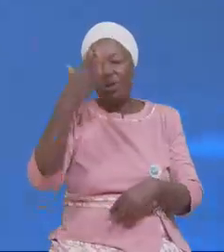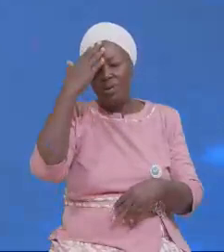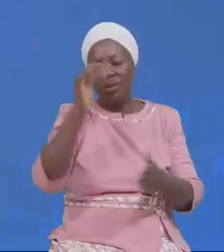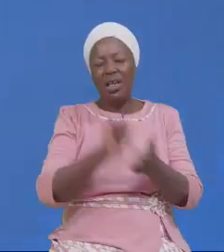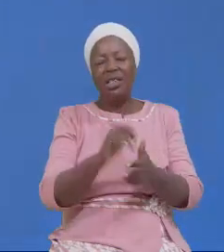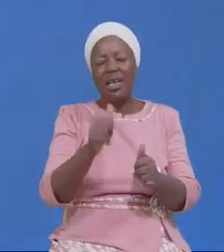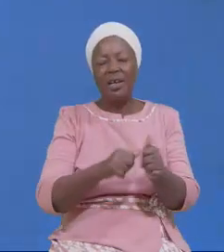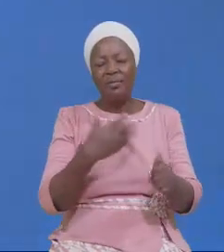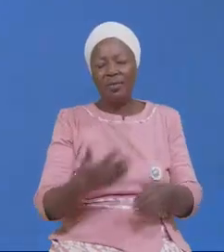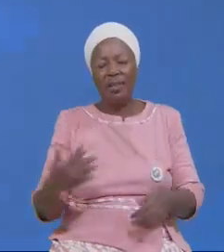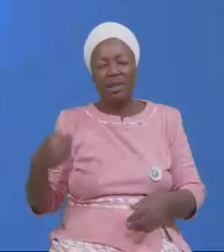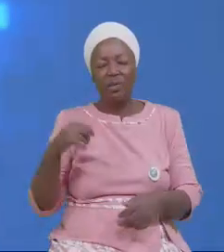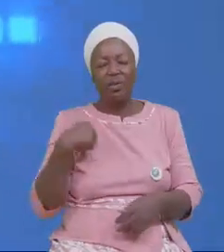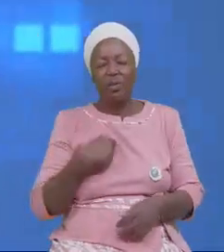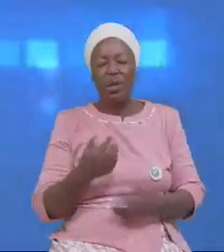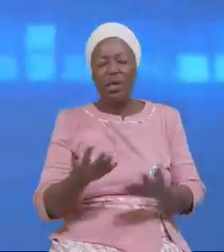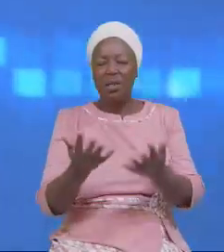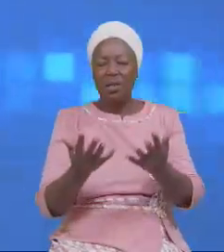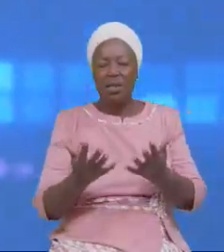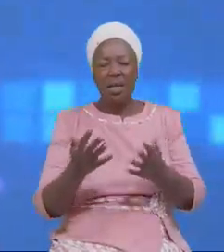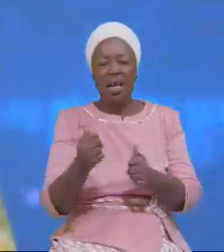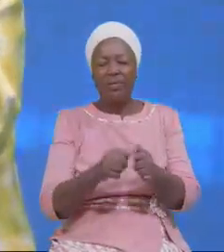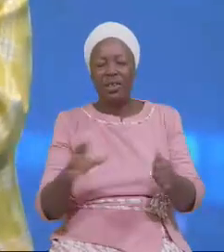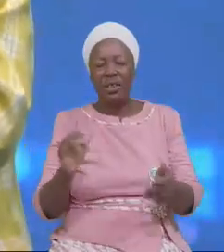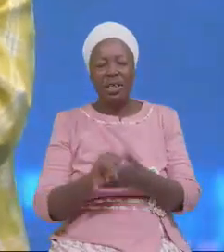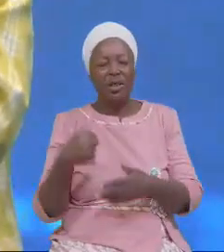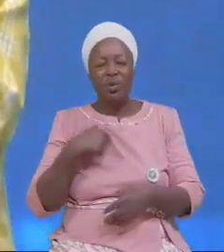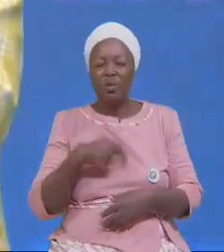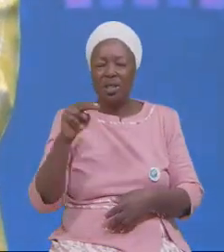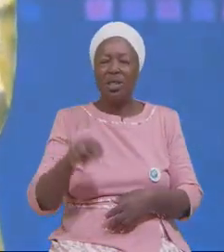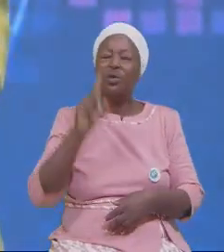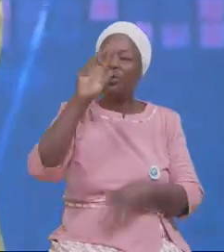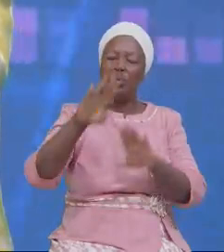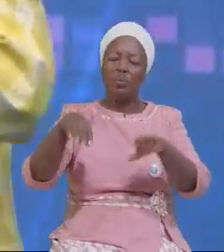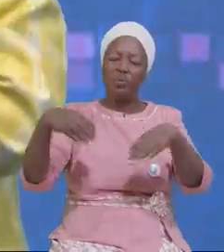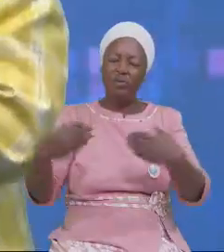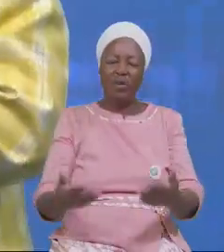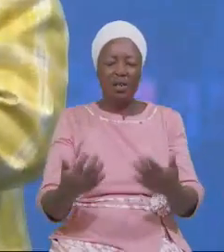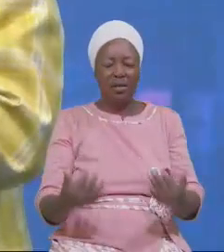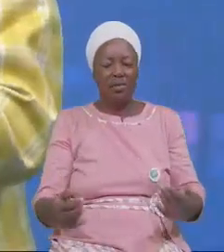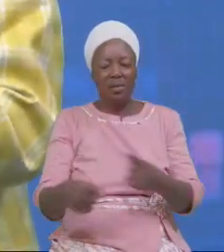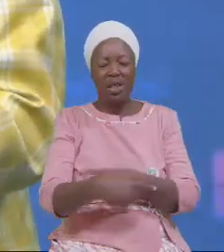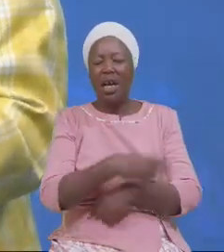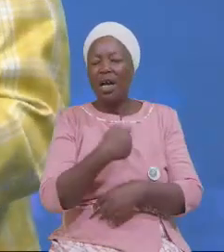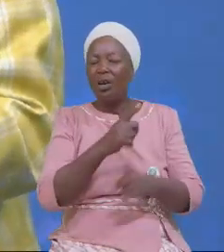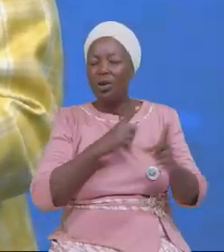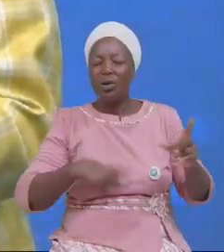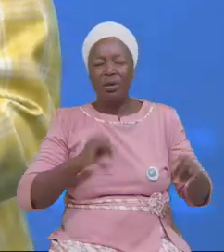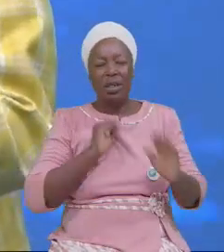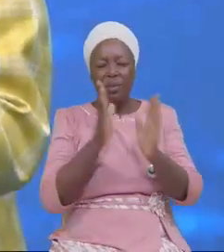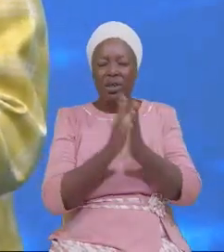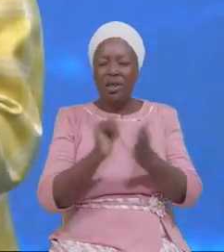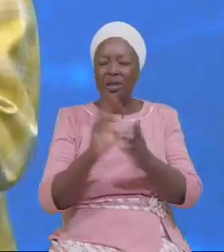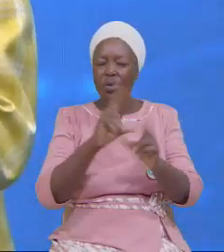we desire, everything we need, you provide today. And Lord, I pray nobody will